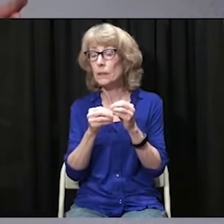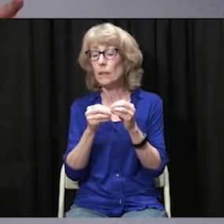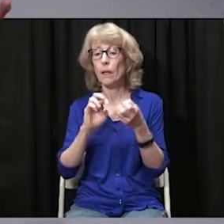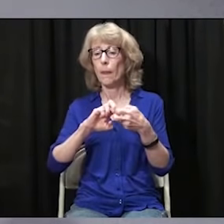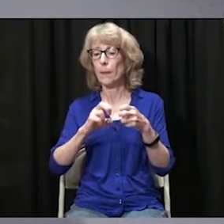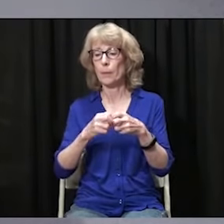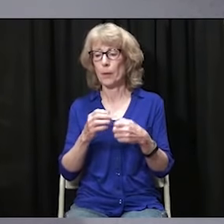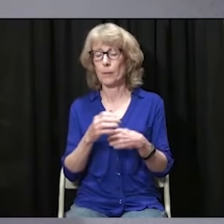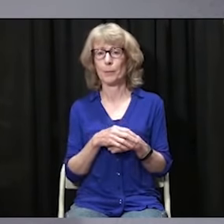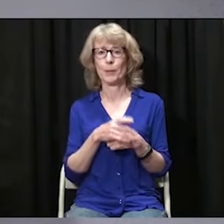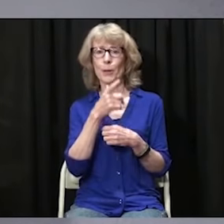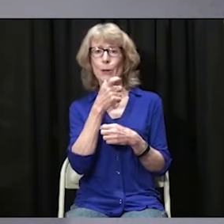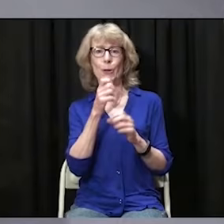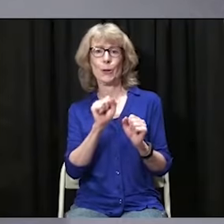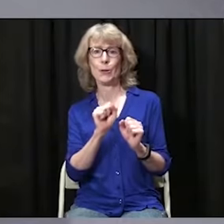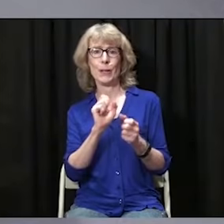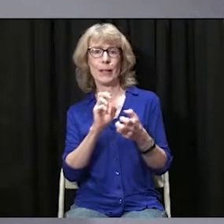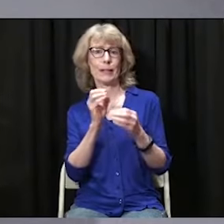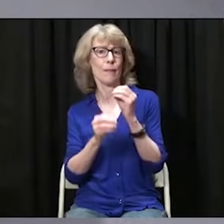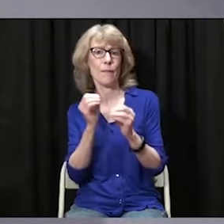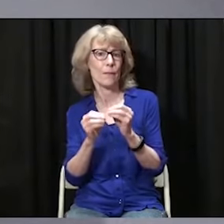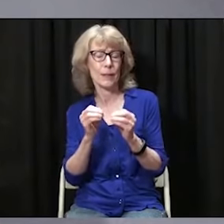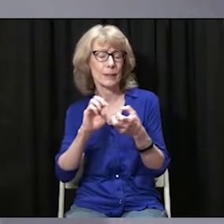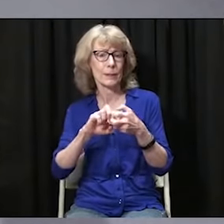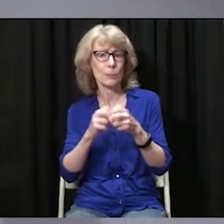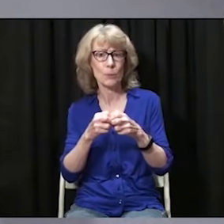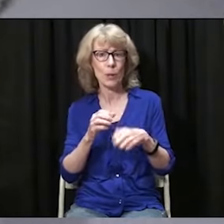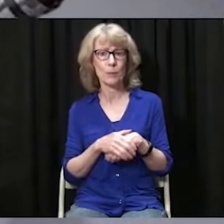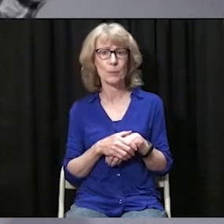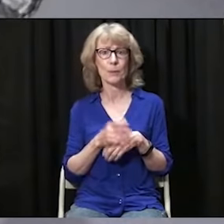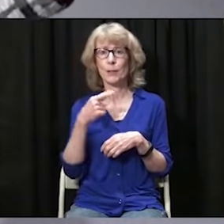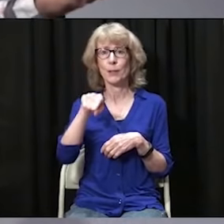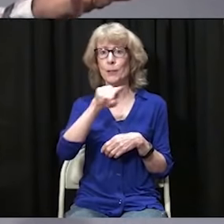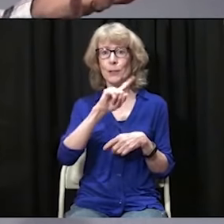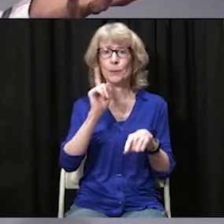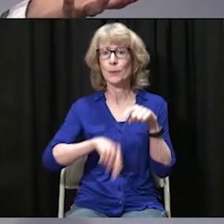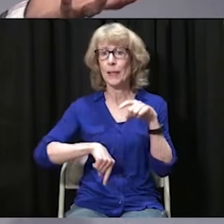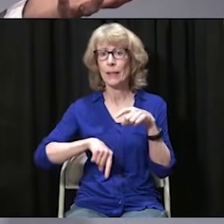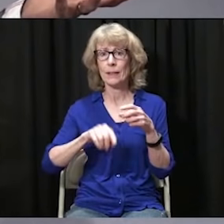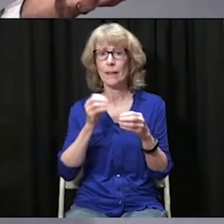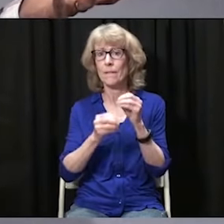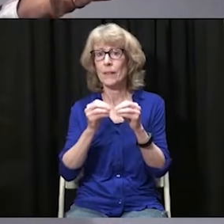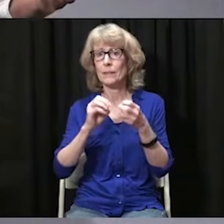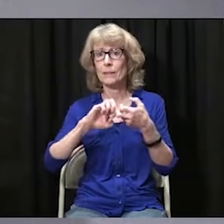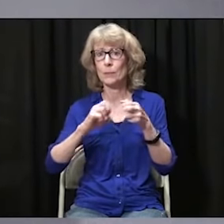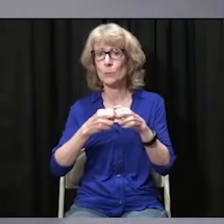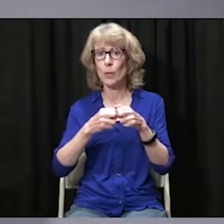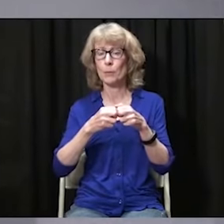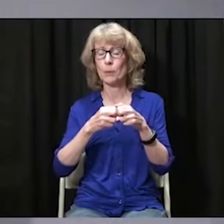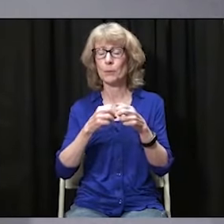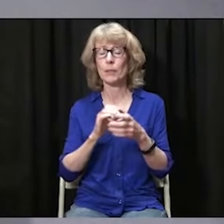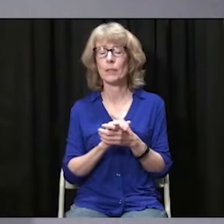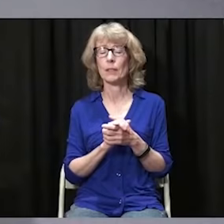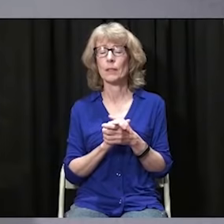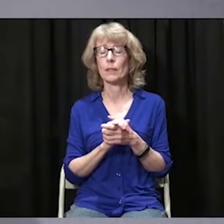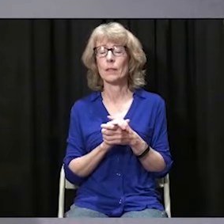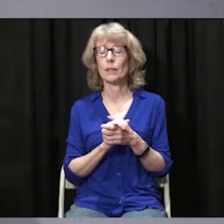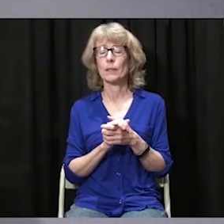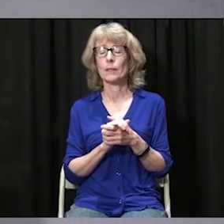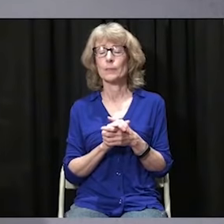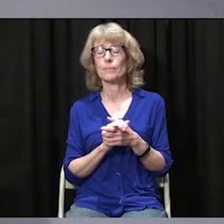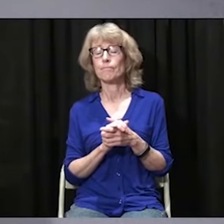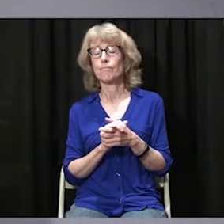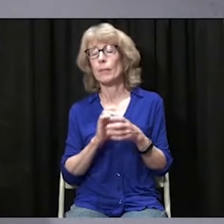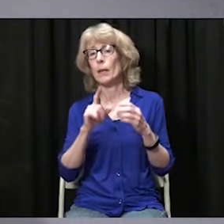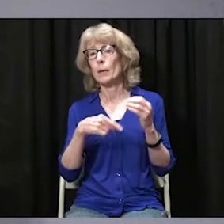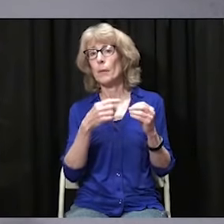Who can? I can't wake up tomorrow. You can't wake up tomorrow and fix the problem of racism in our country.